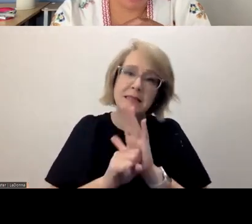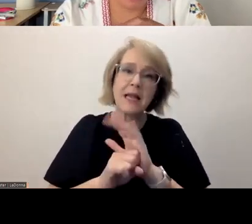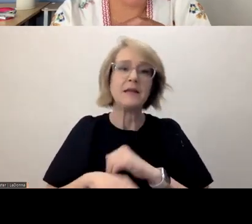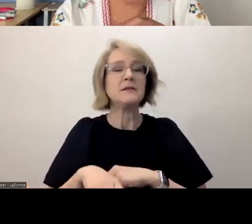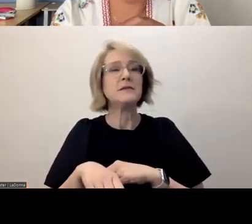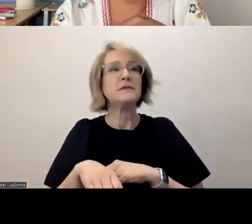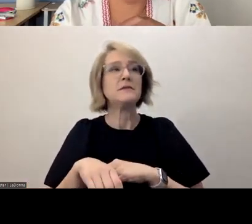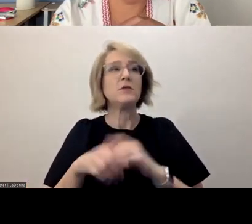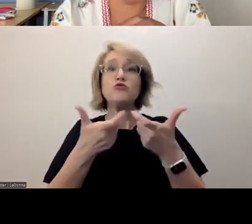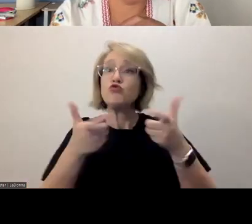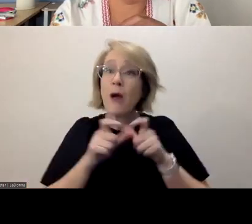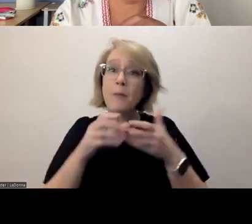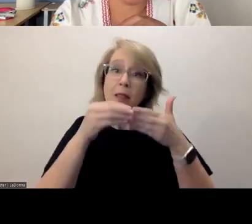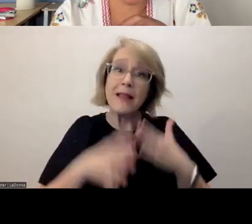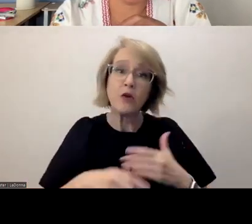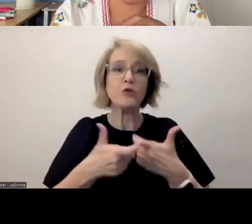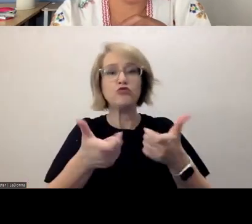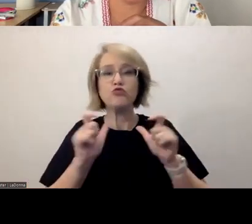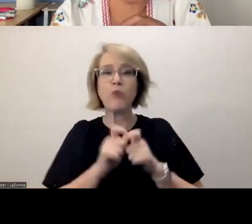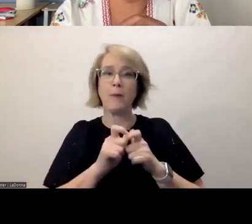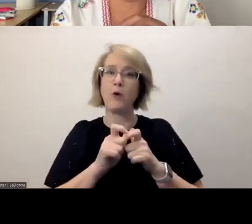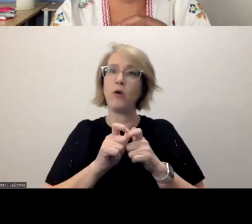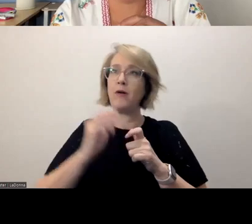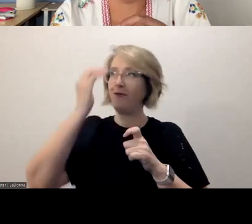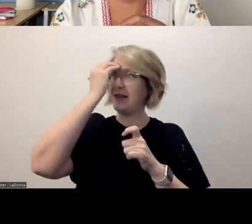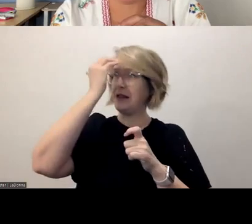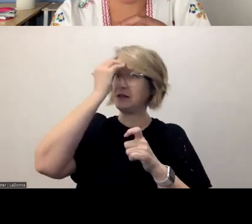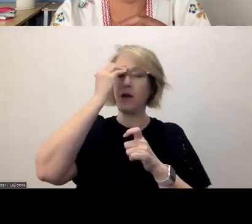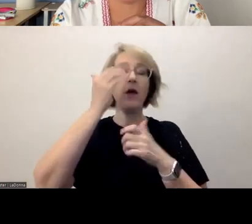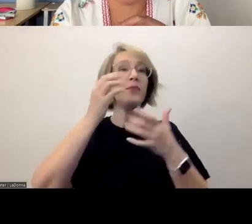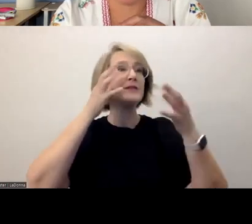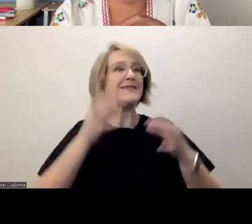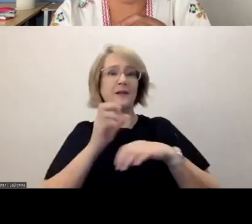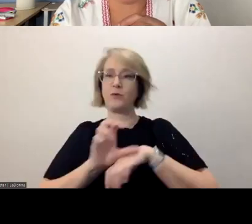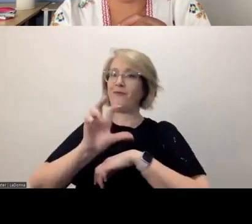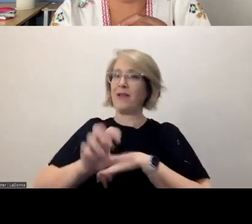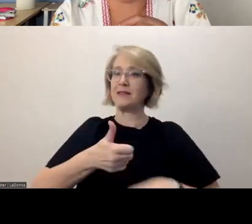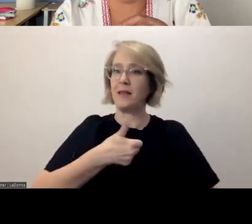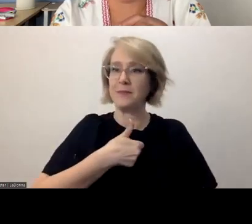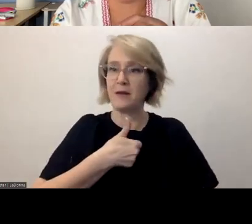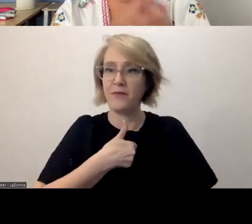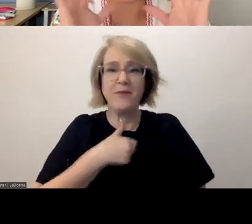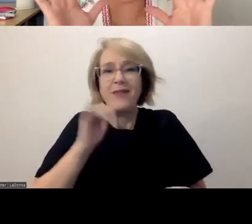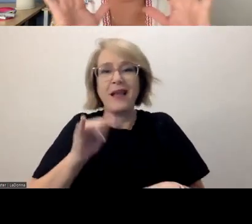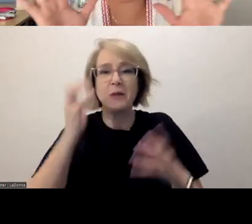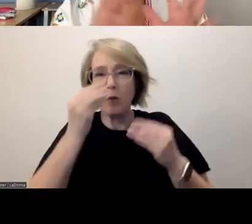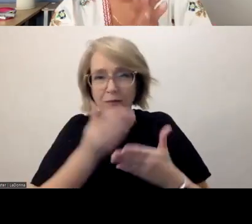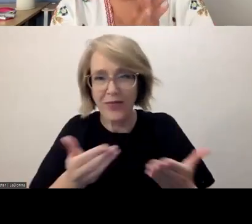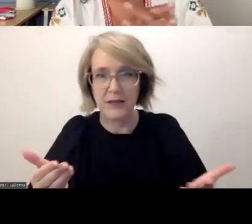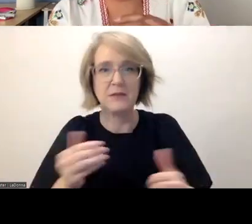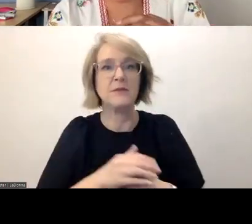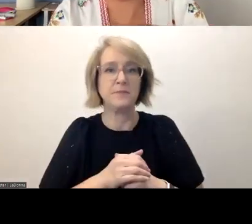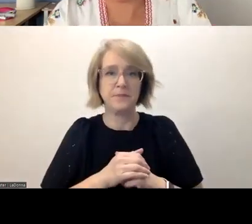tribal affiliations are investing in themselves. And that's a beautiful thing to see. So that's all I'll just